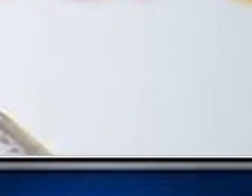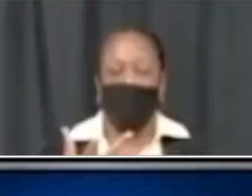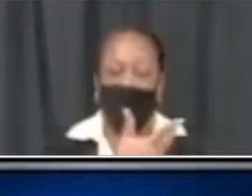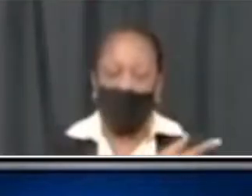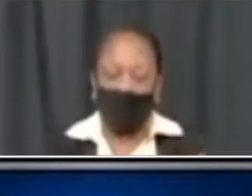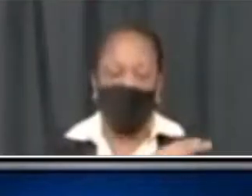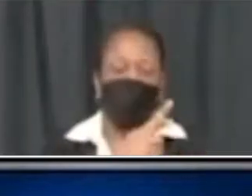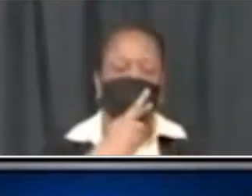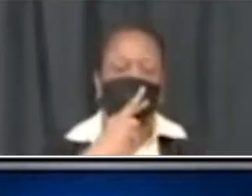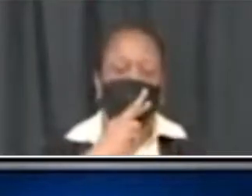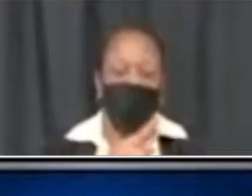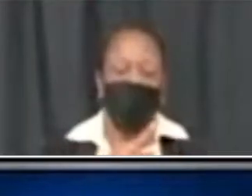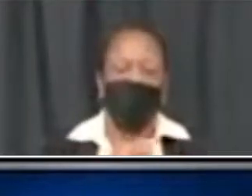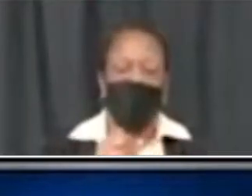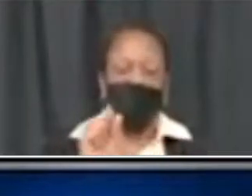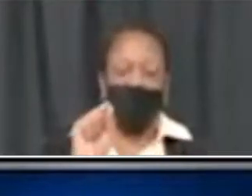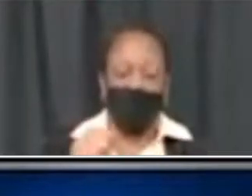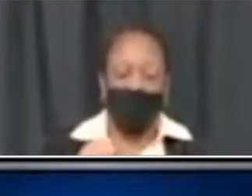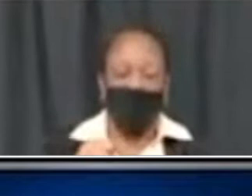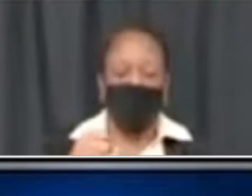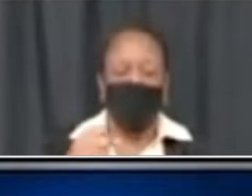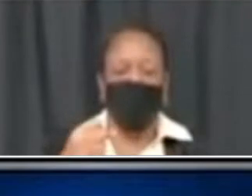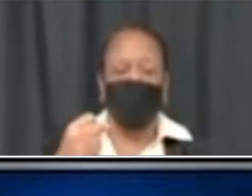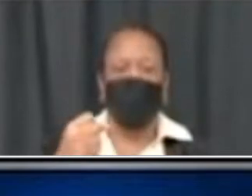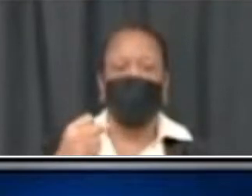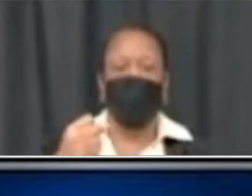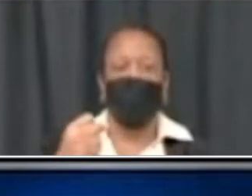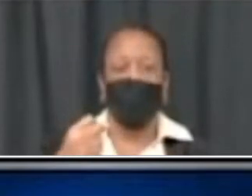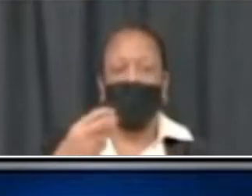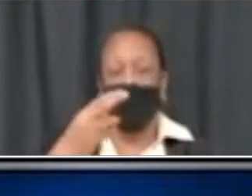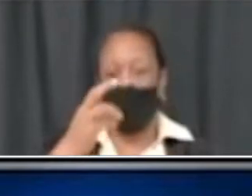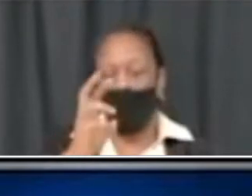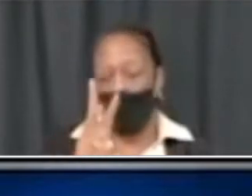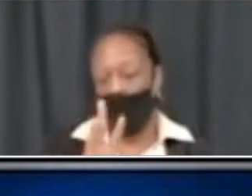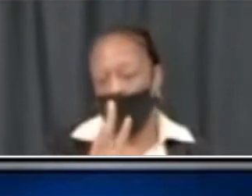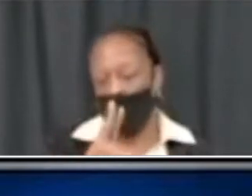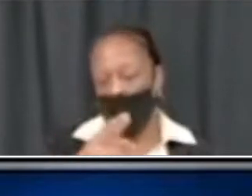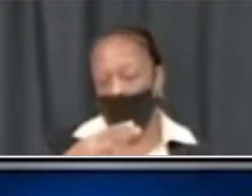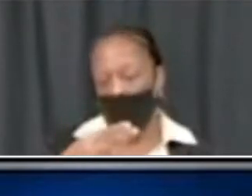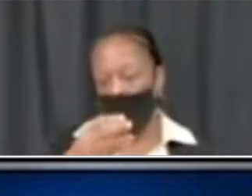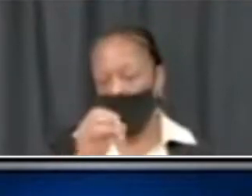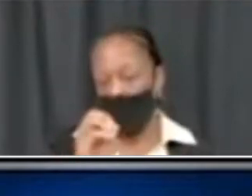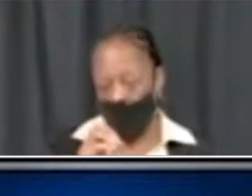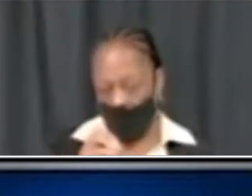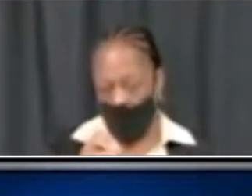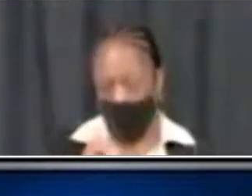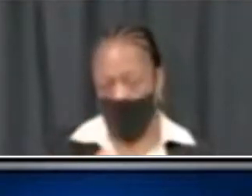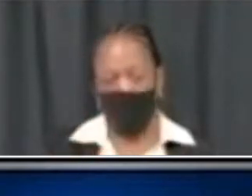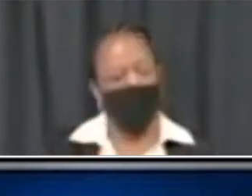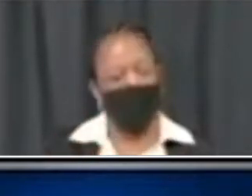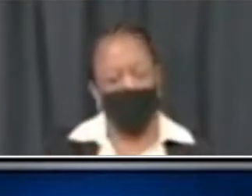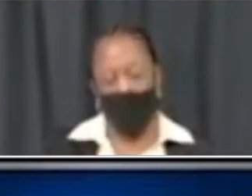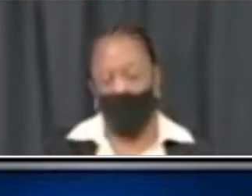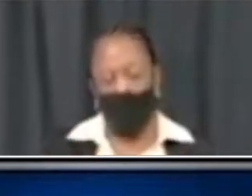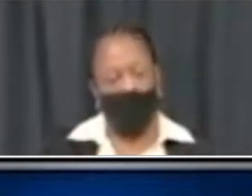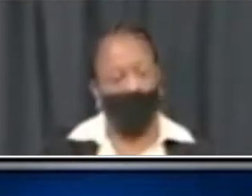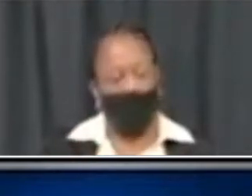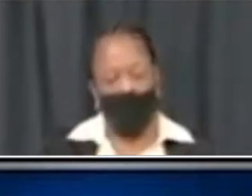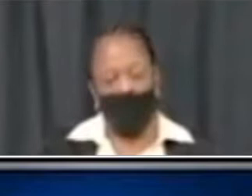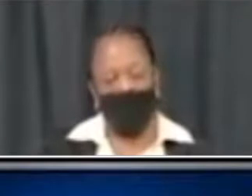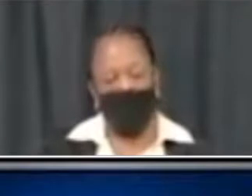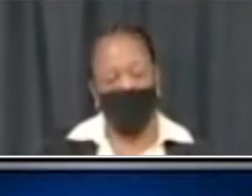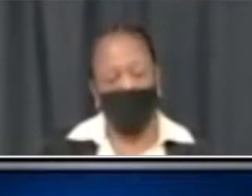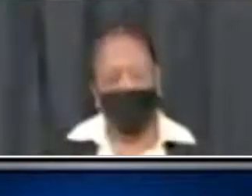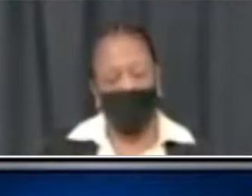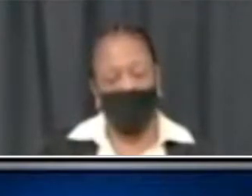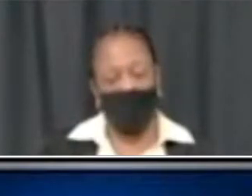vaccines. And so the AstraZeneca Oxford vaccine produced by the Serum Institute of India has been approved